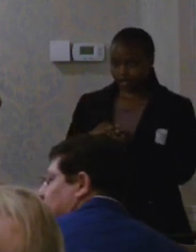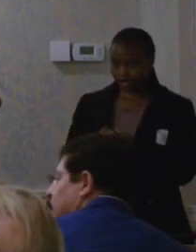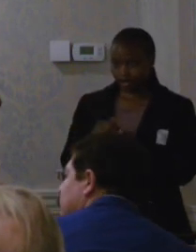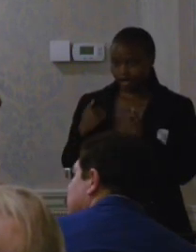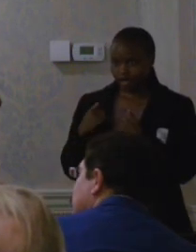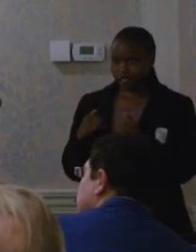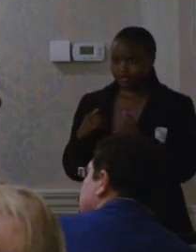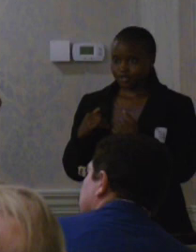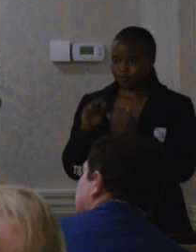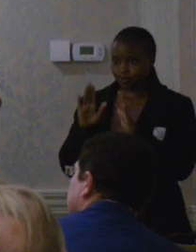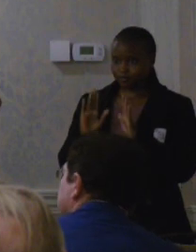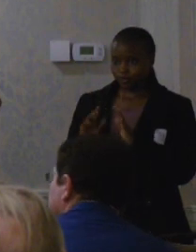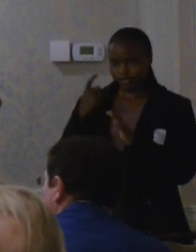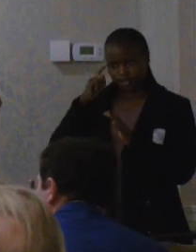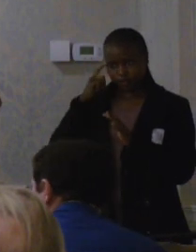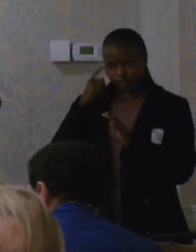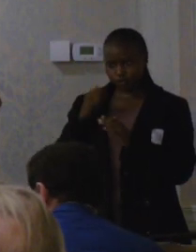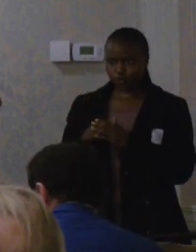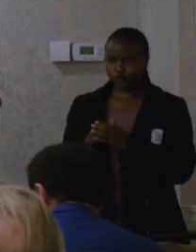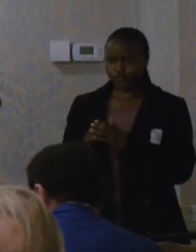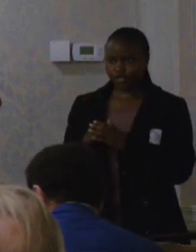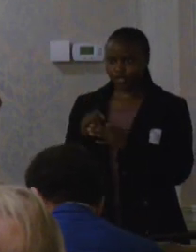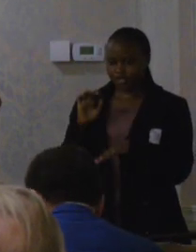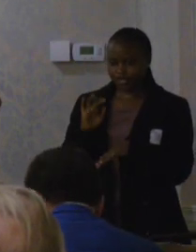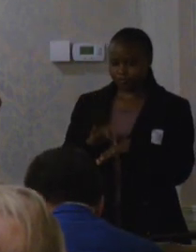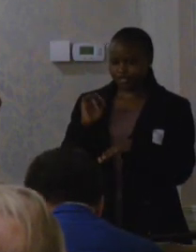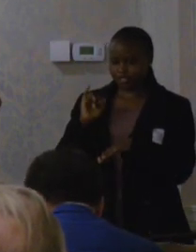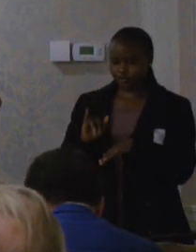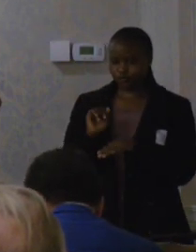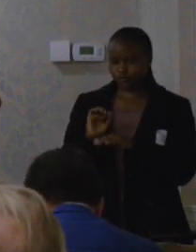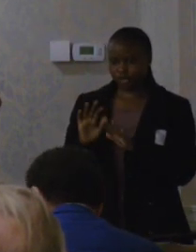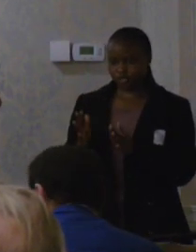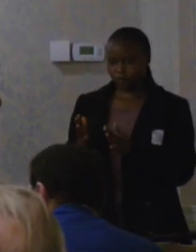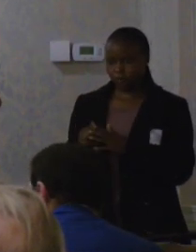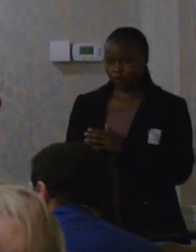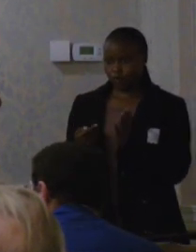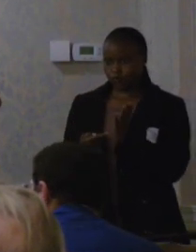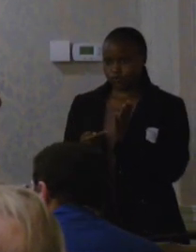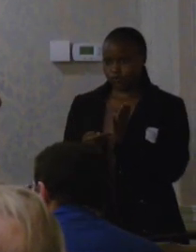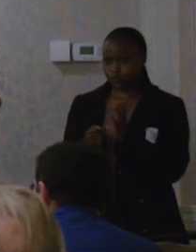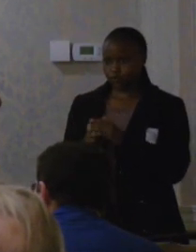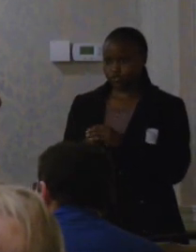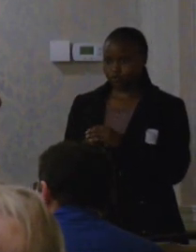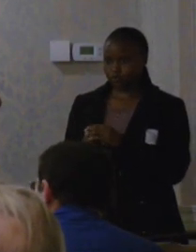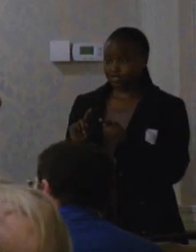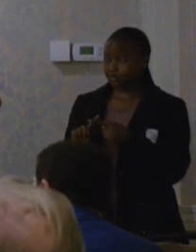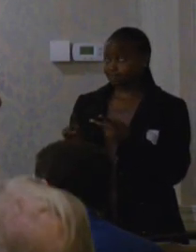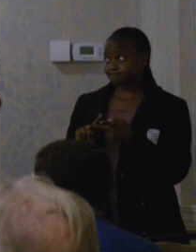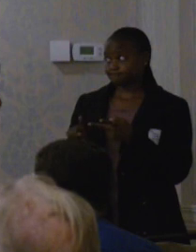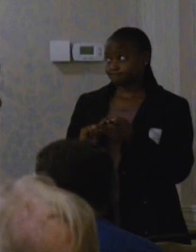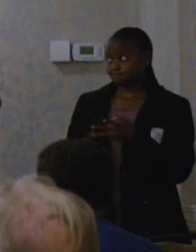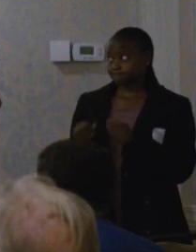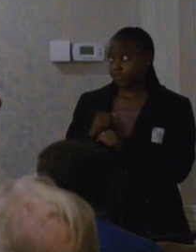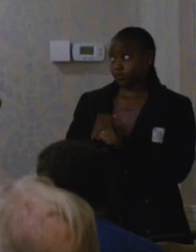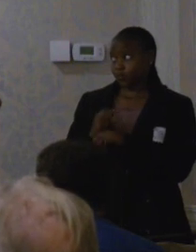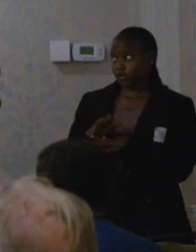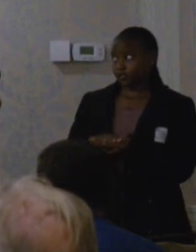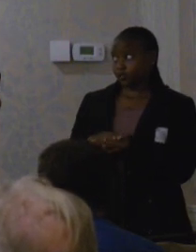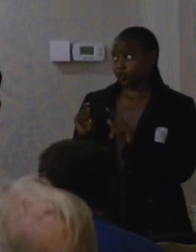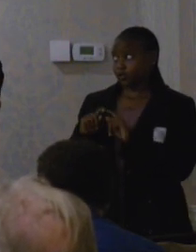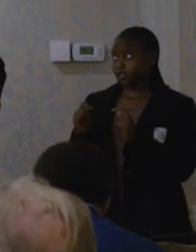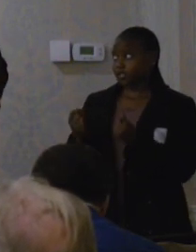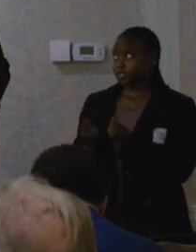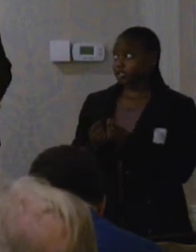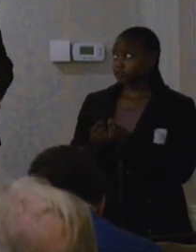critical thoughts on what are the implications of this. So these are a couple of things that we touch upon in the theme